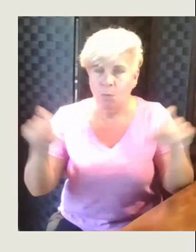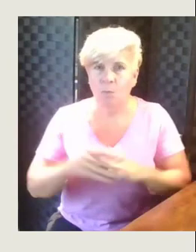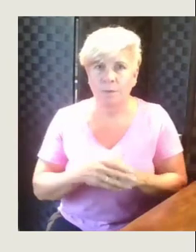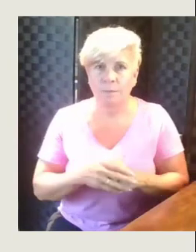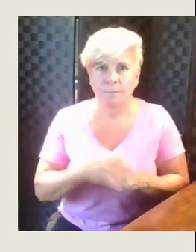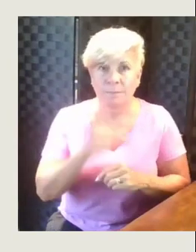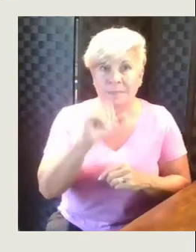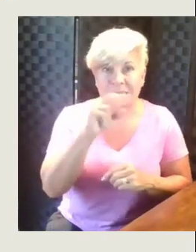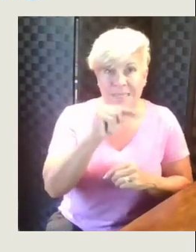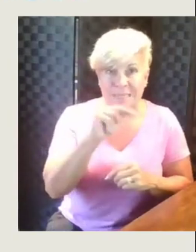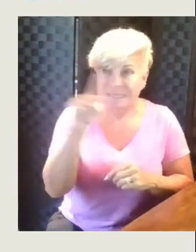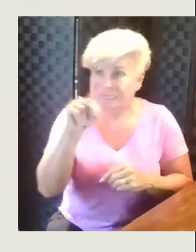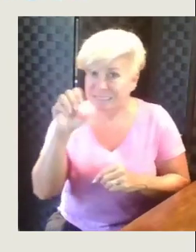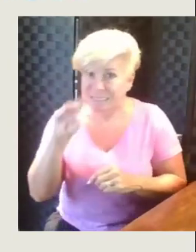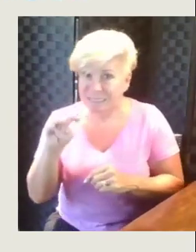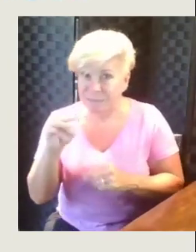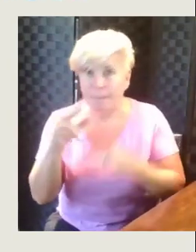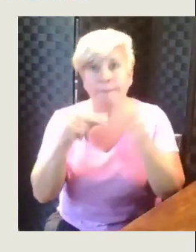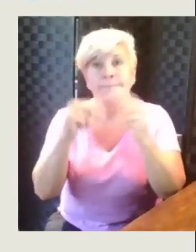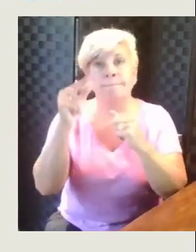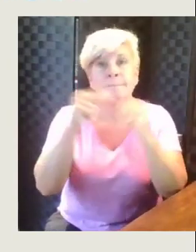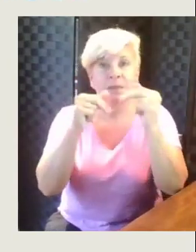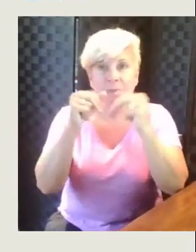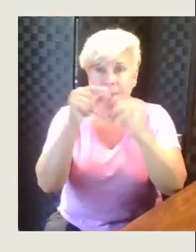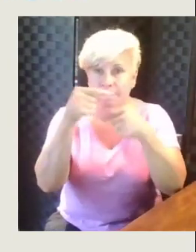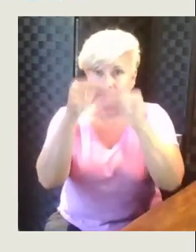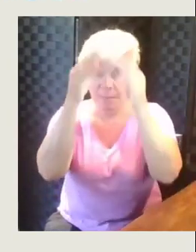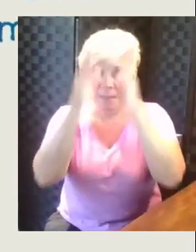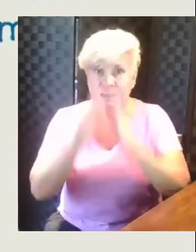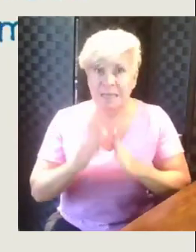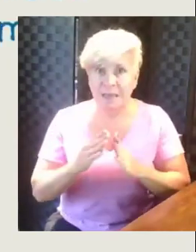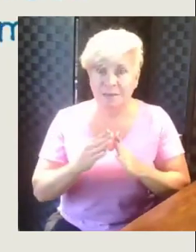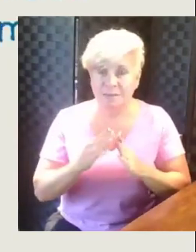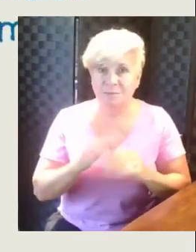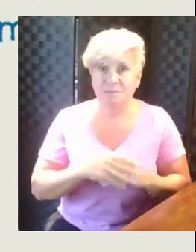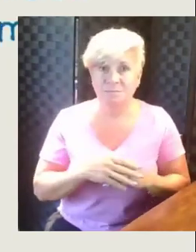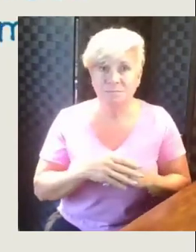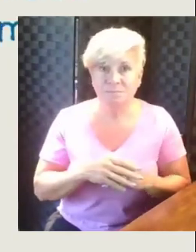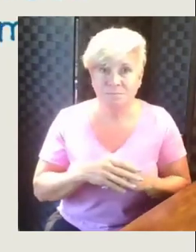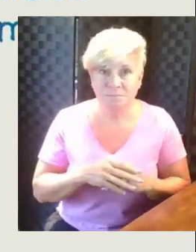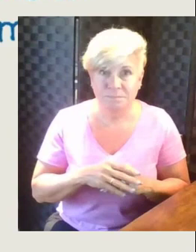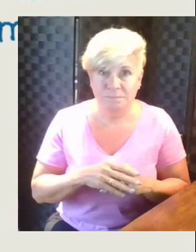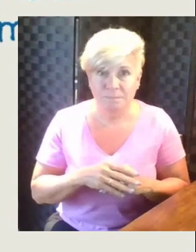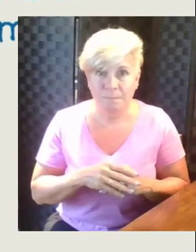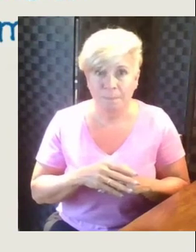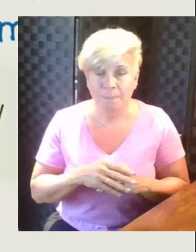Ian and Zim have been building block towers at the Children's Museum.